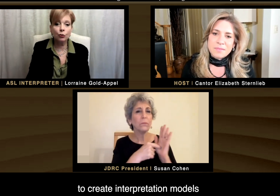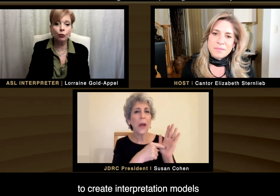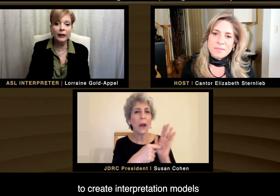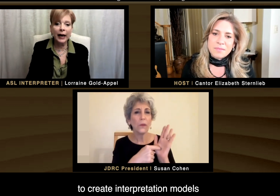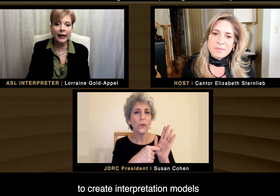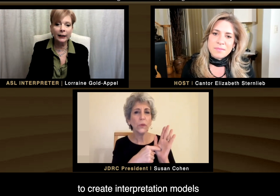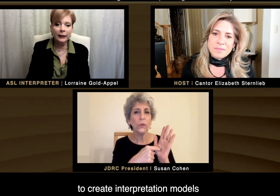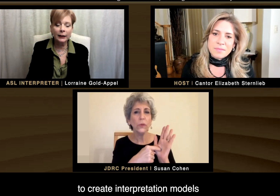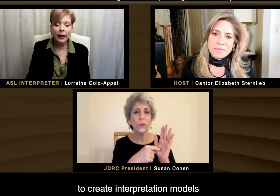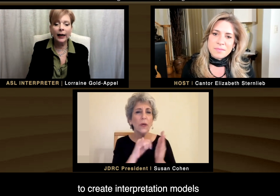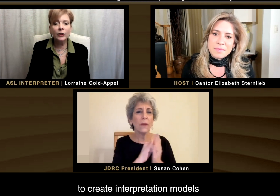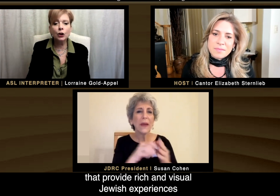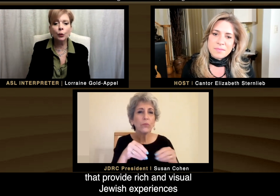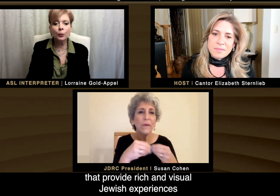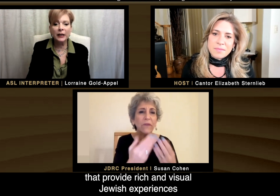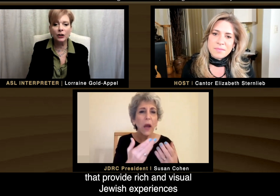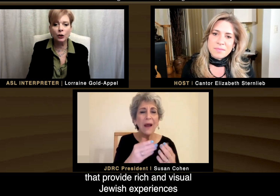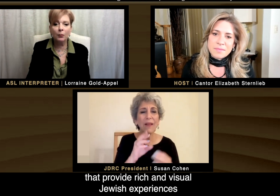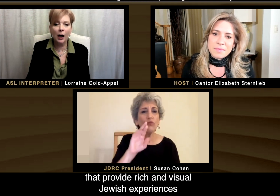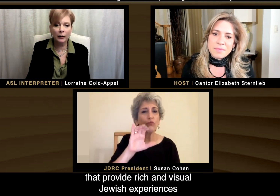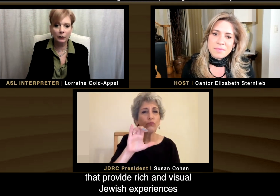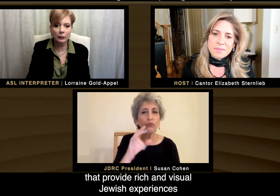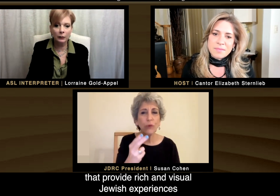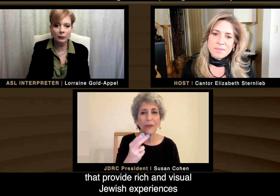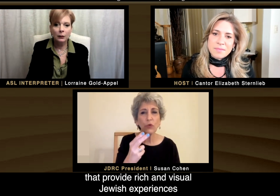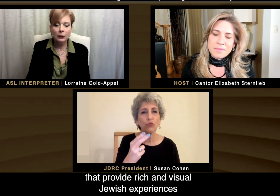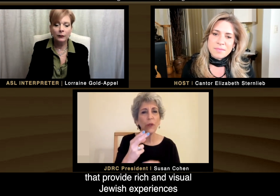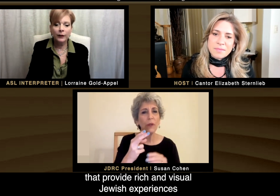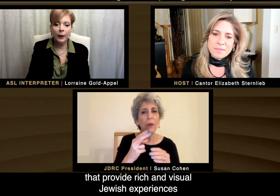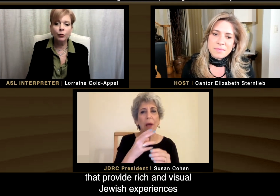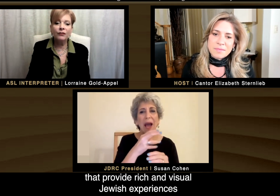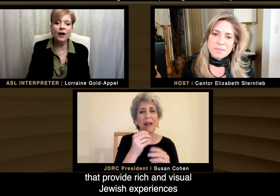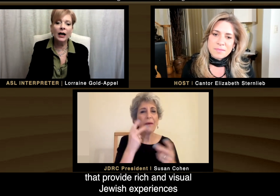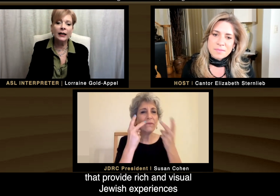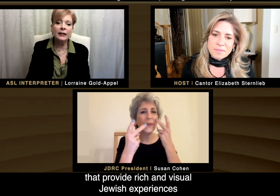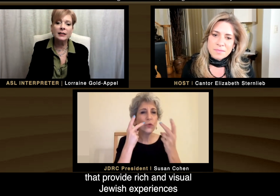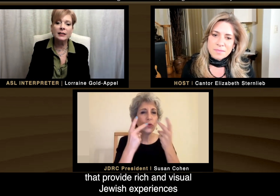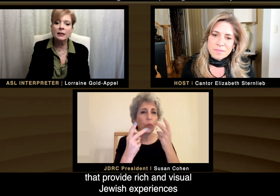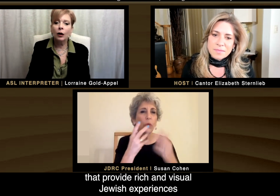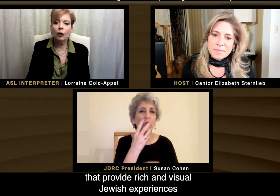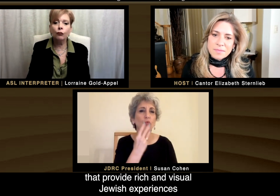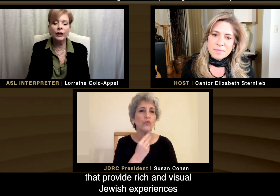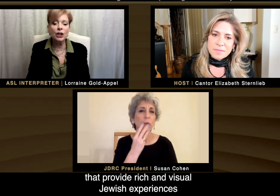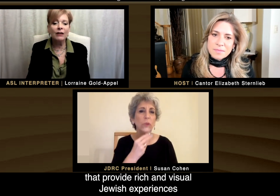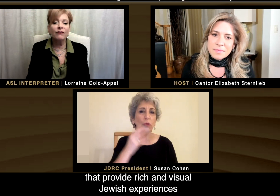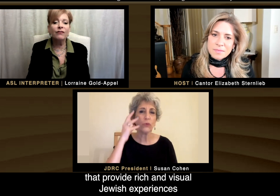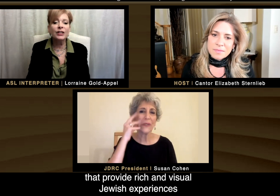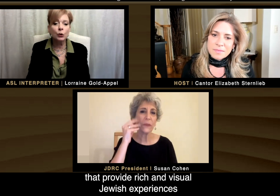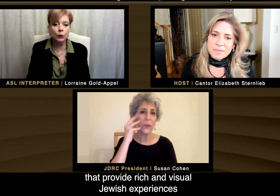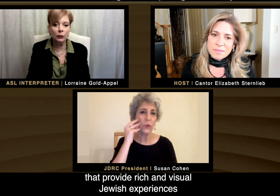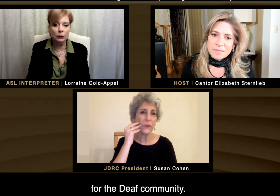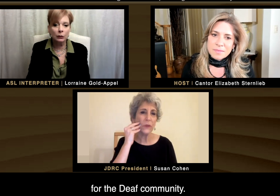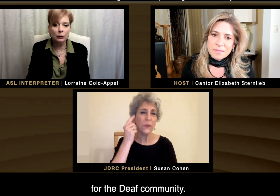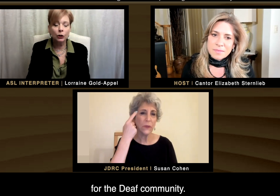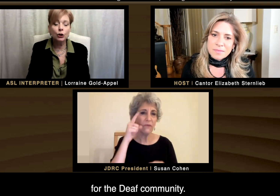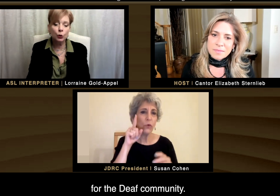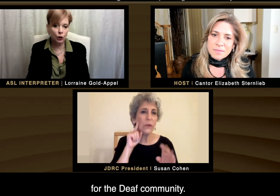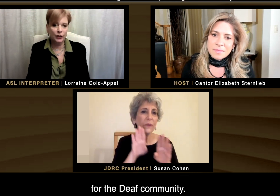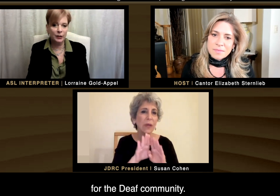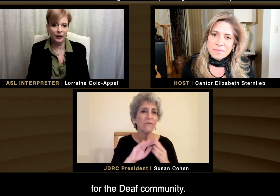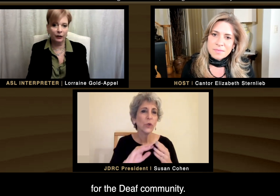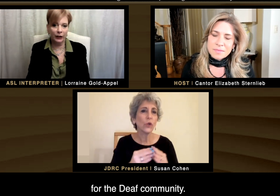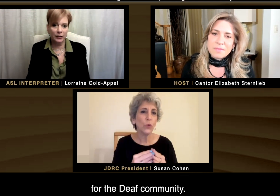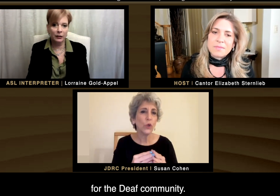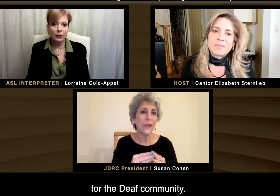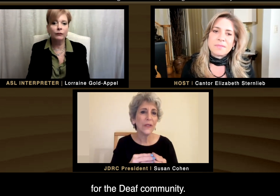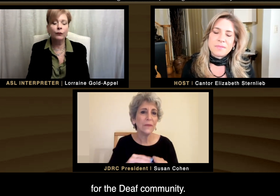this is to create an interpretation model that provides a rich and visual